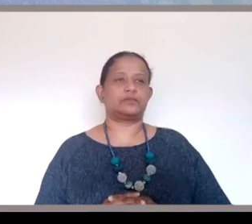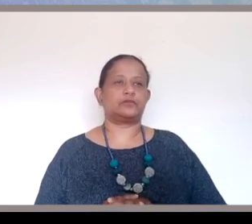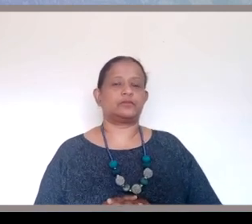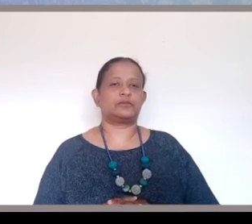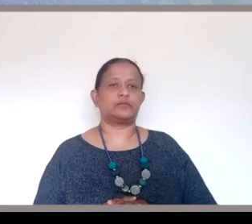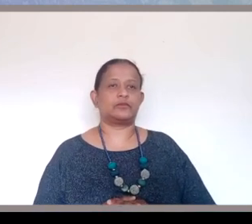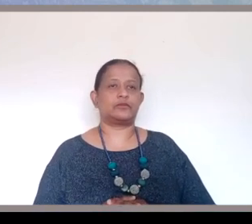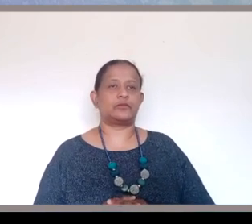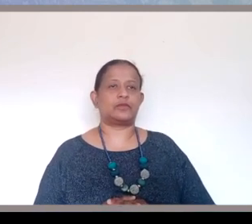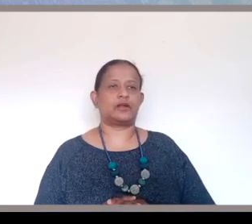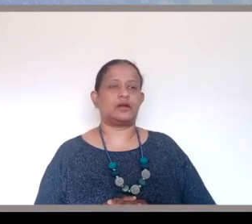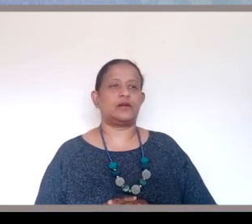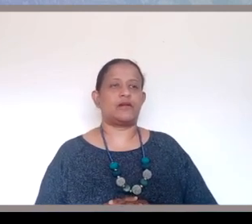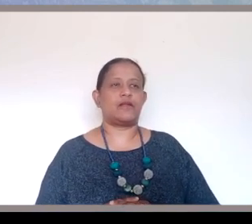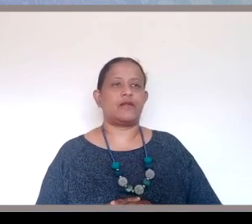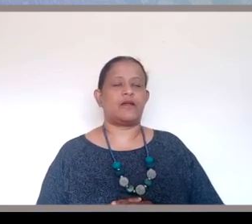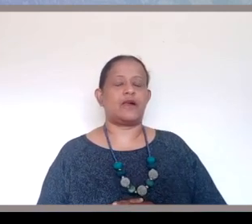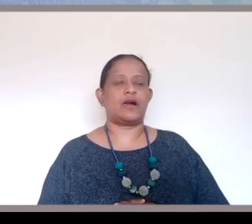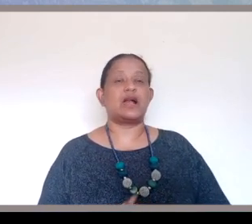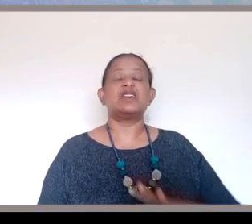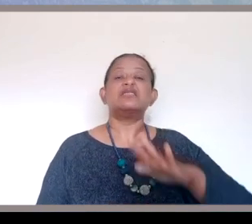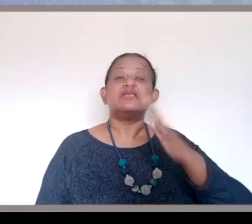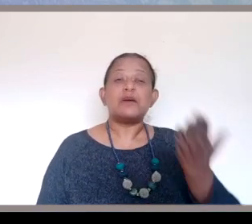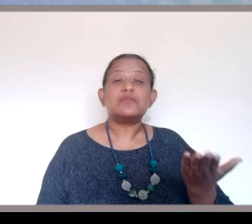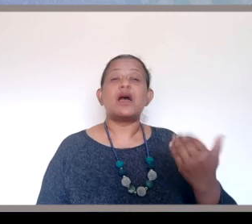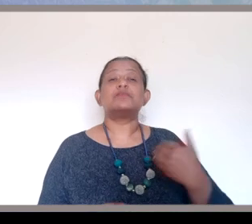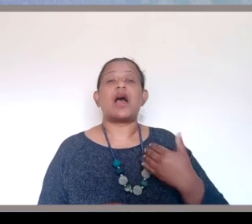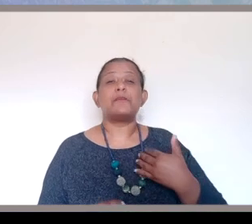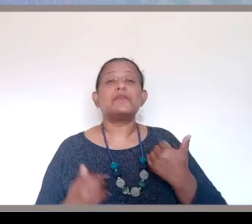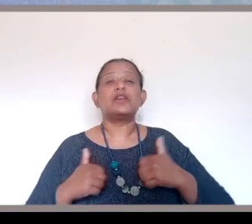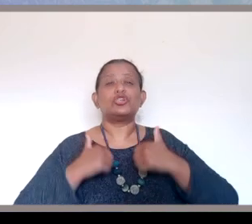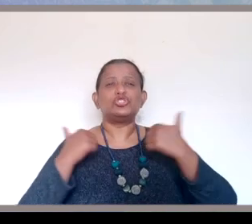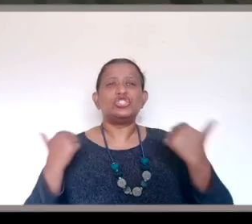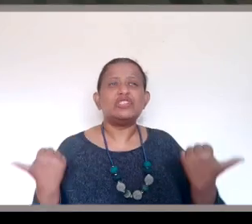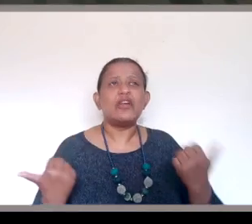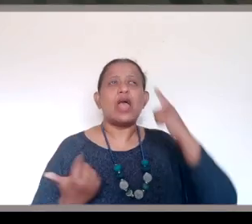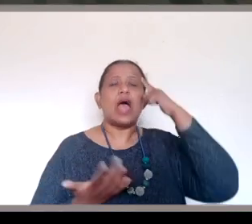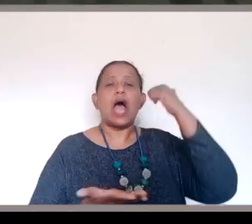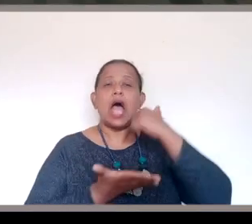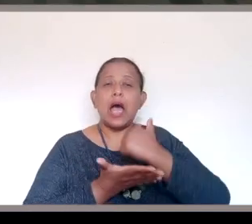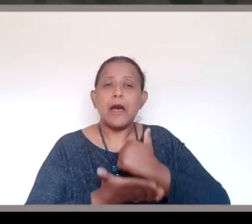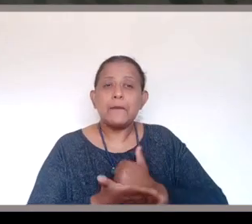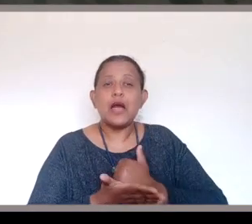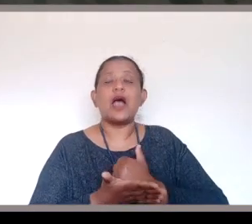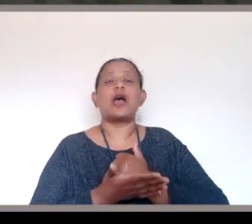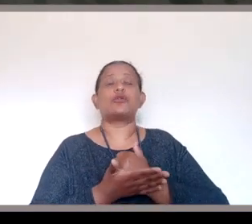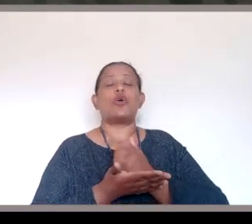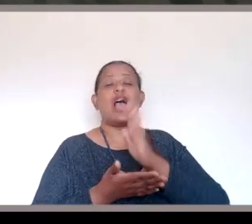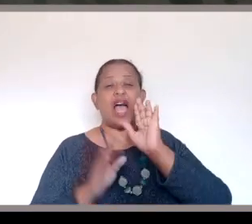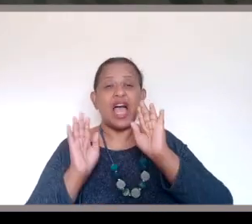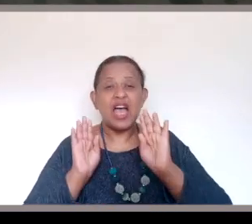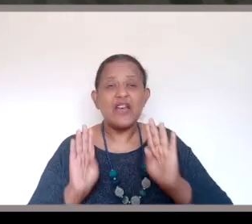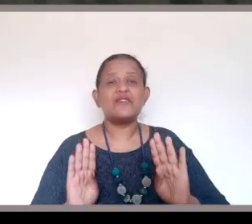are situations designed by God in order to help us grow, while